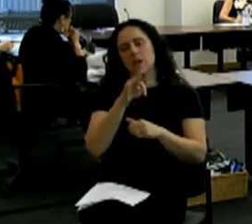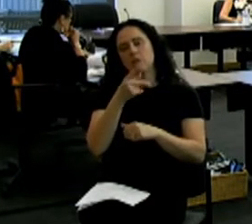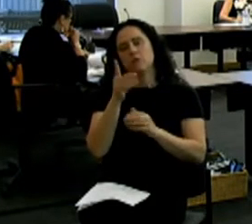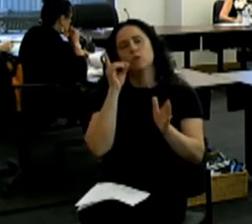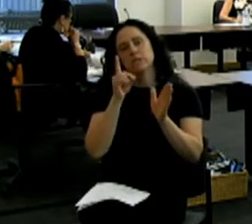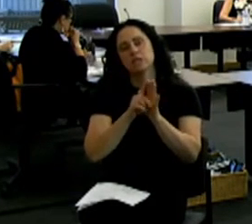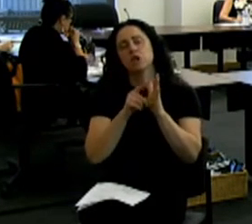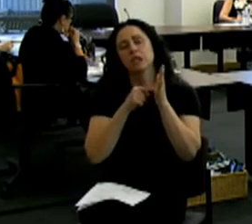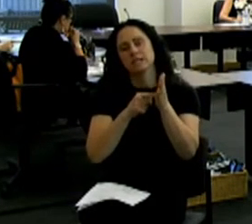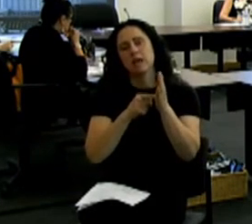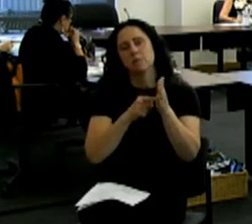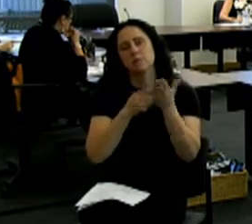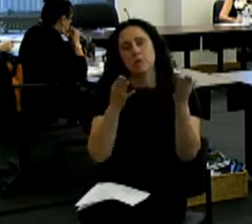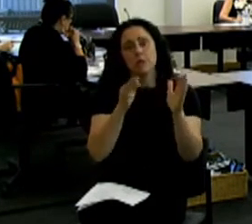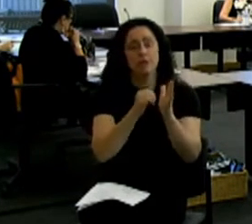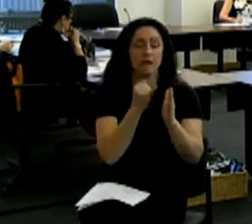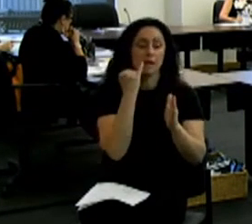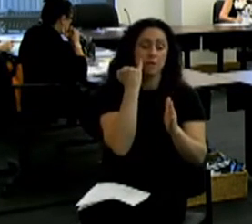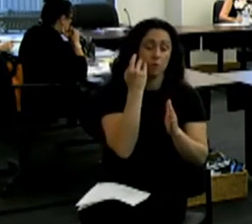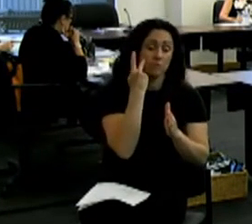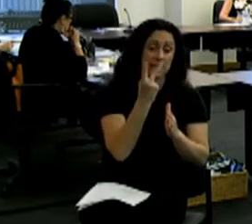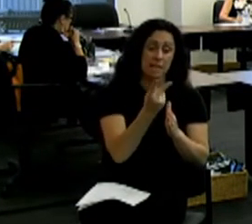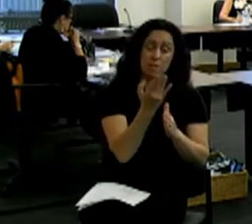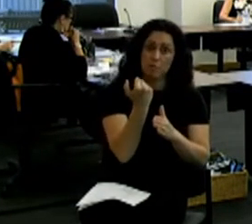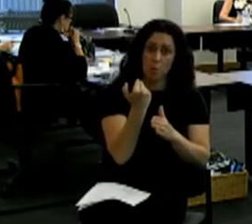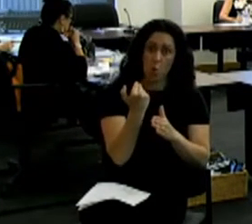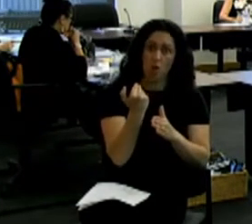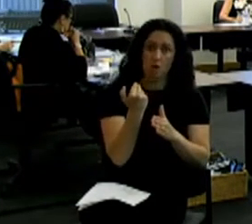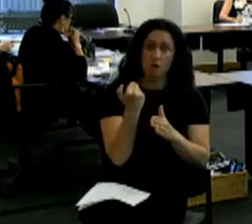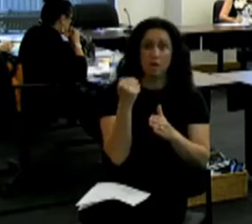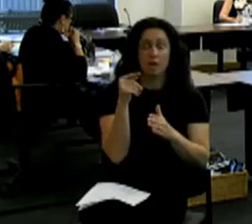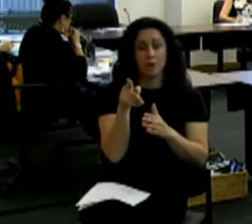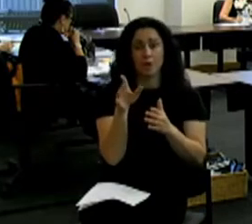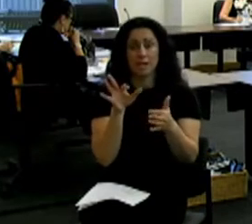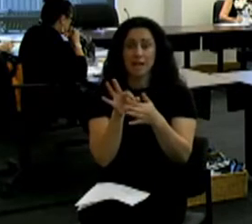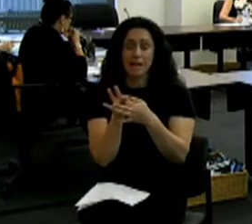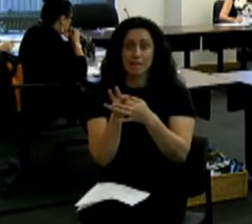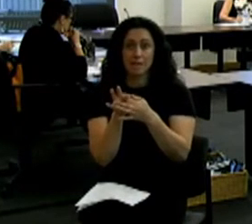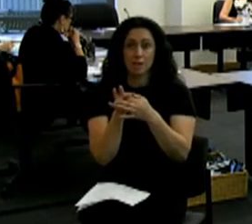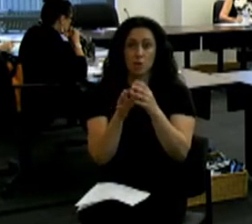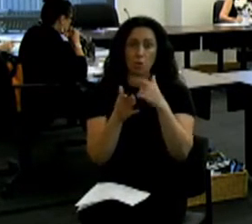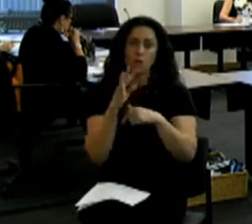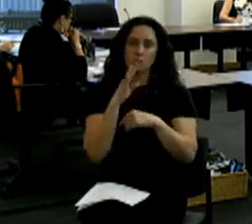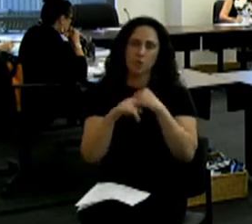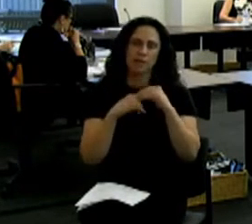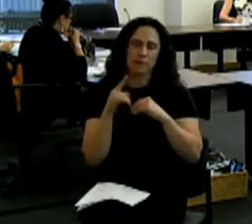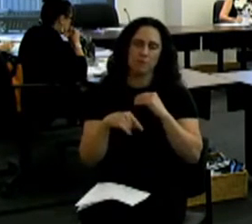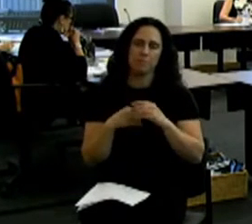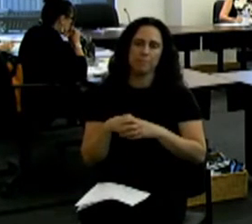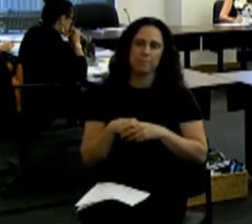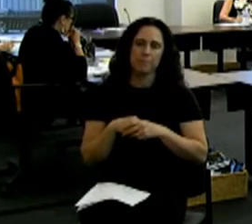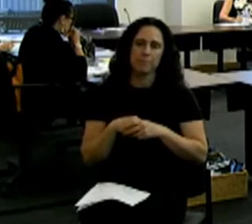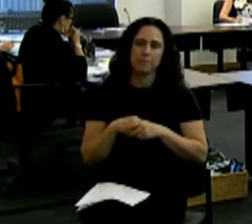of visual examples so that if you've seen them before, you're connecting what I'm talking about.